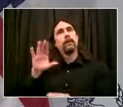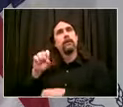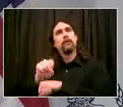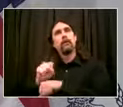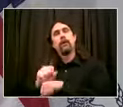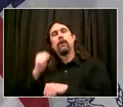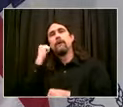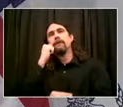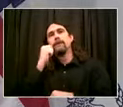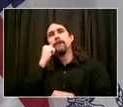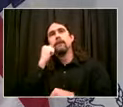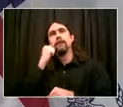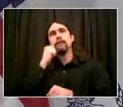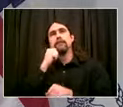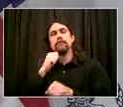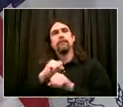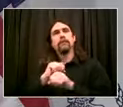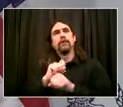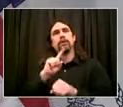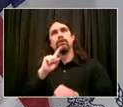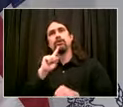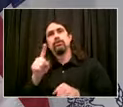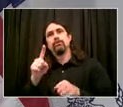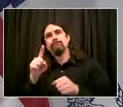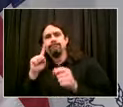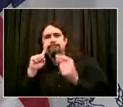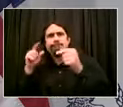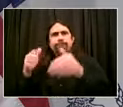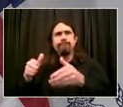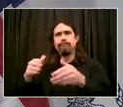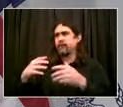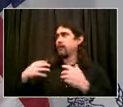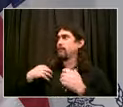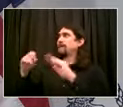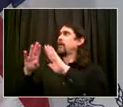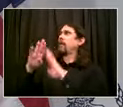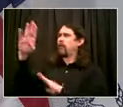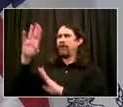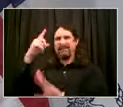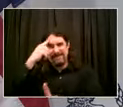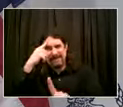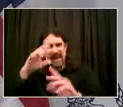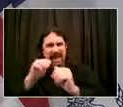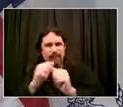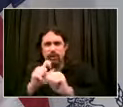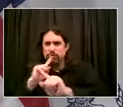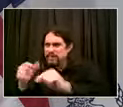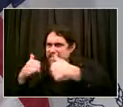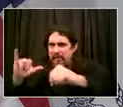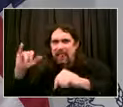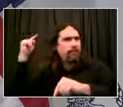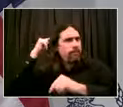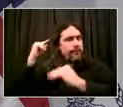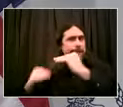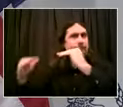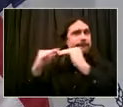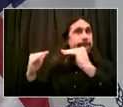recovery, moving together in a coordinated fashion. There'll be a weekly war room that will include all the deputy